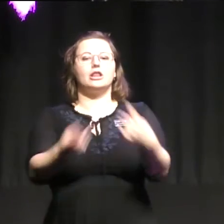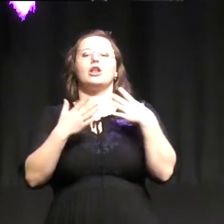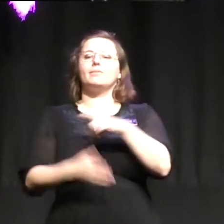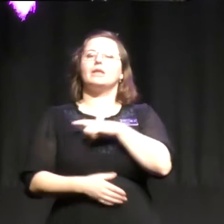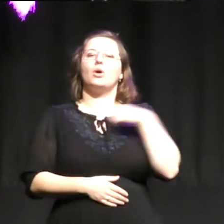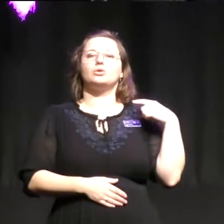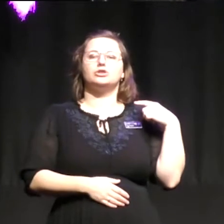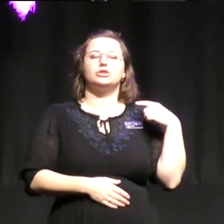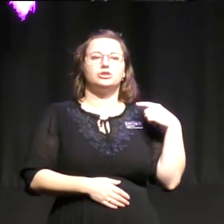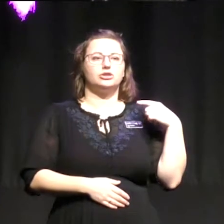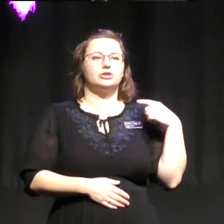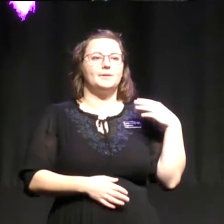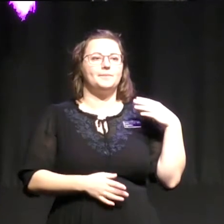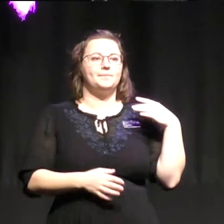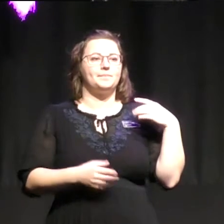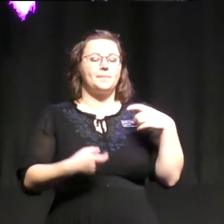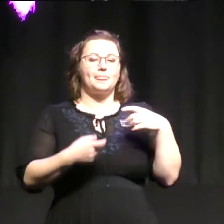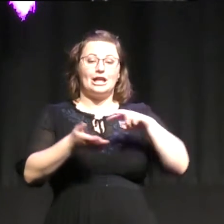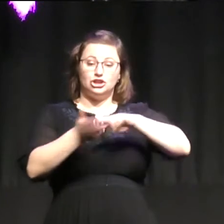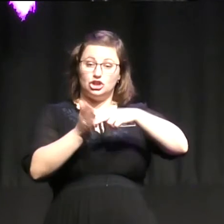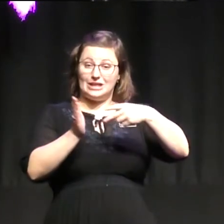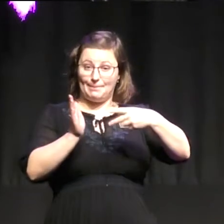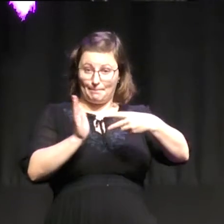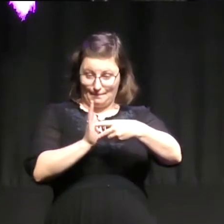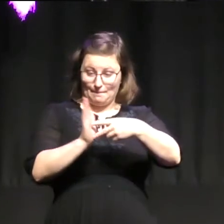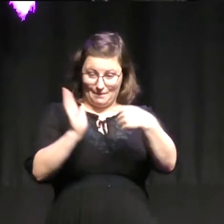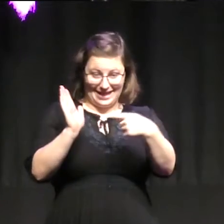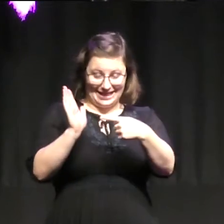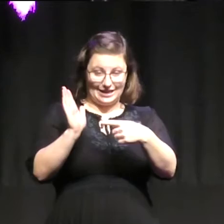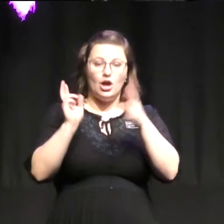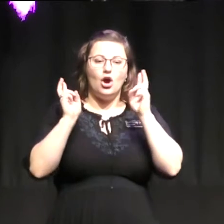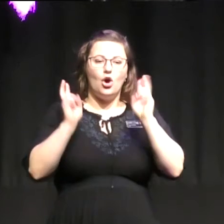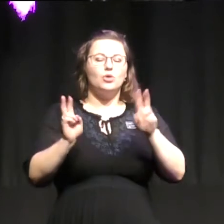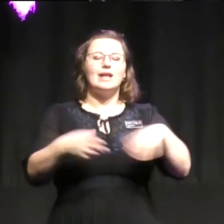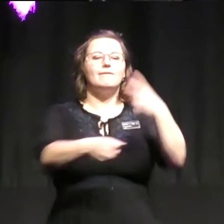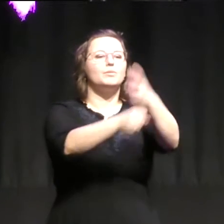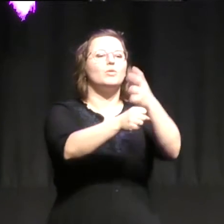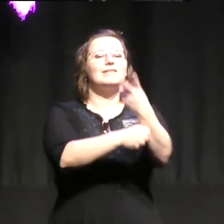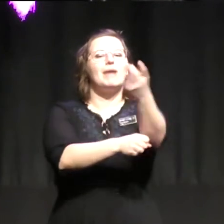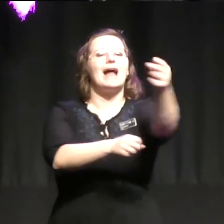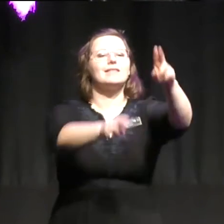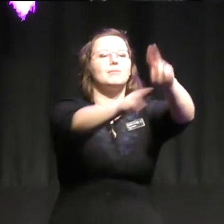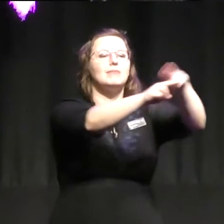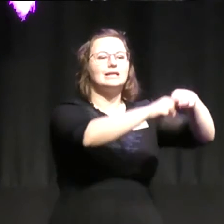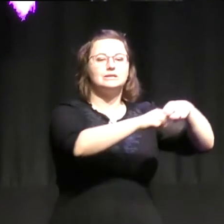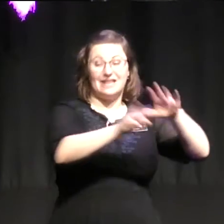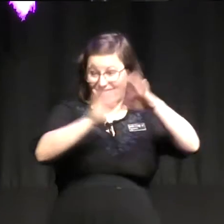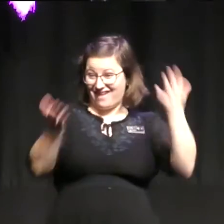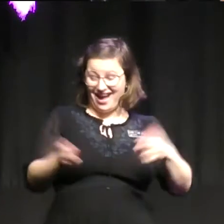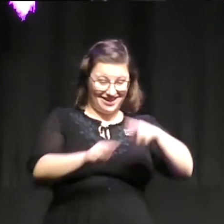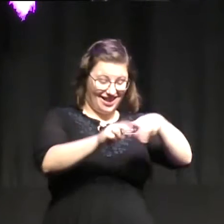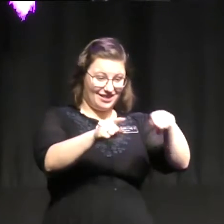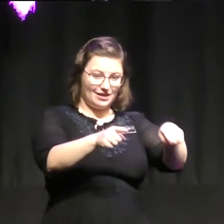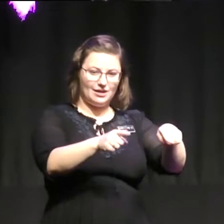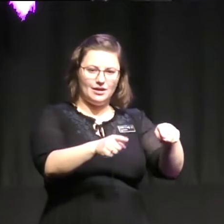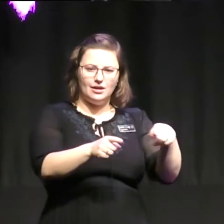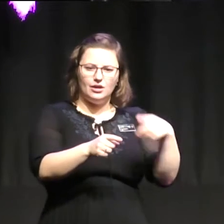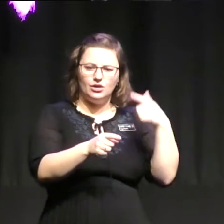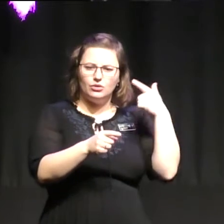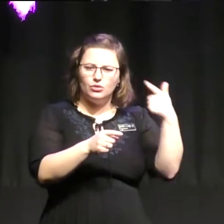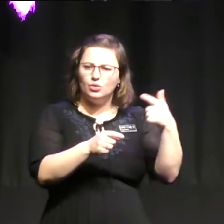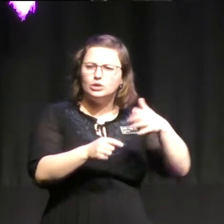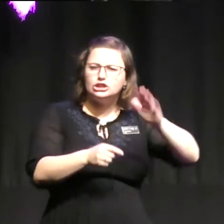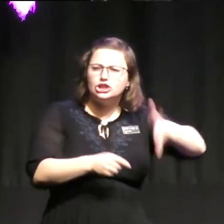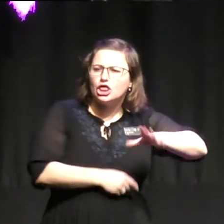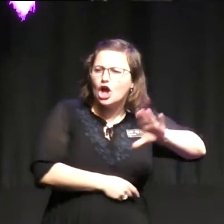that the system as such is also being tried in other places on earth now, amongst those, I think, parts of